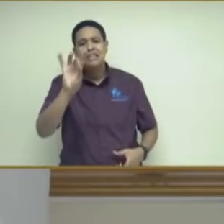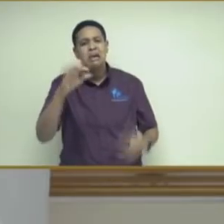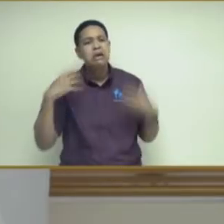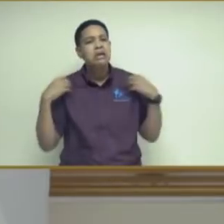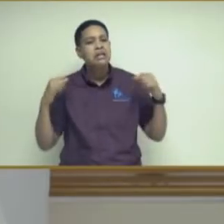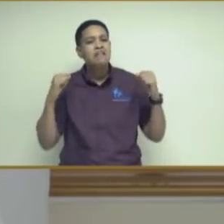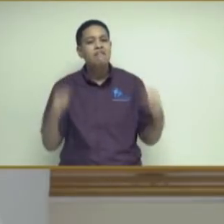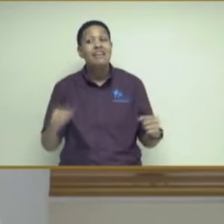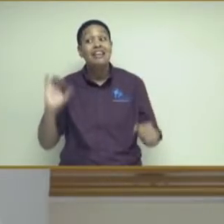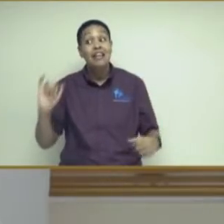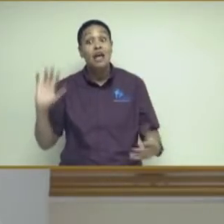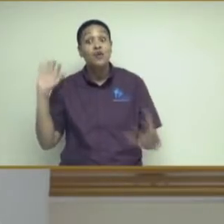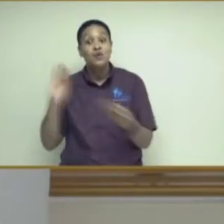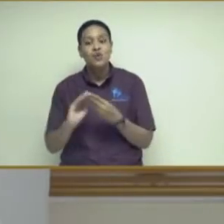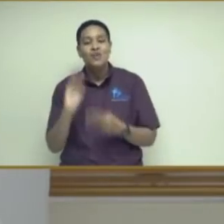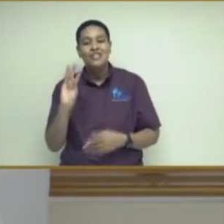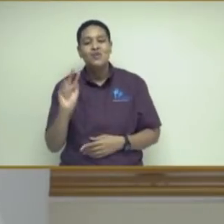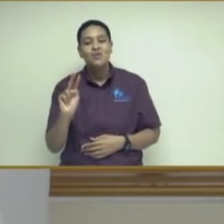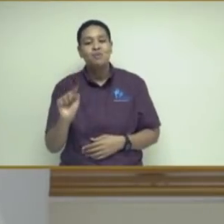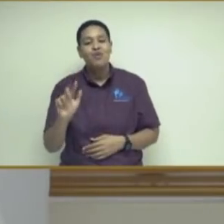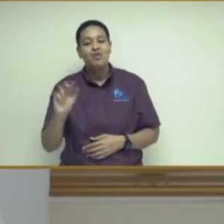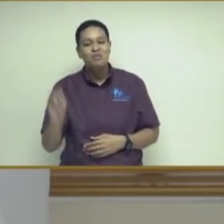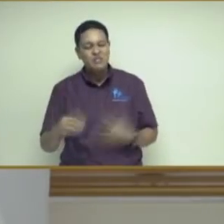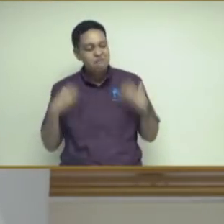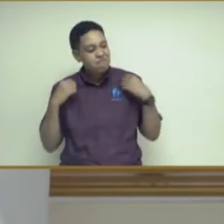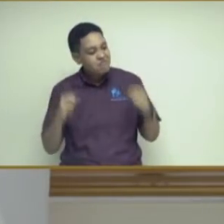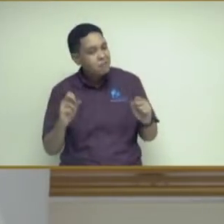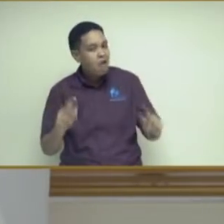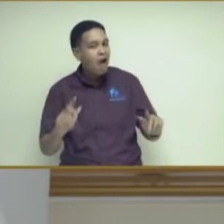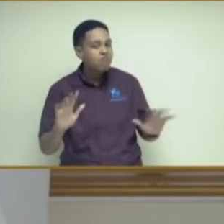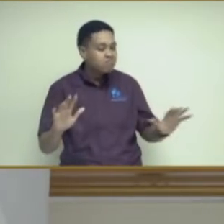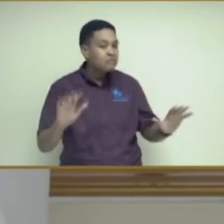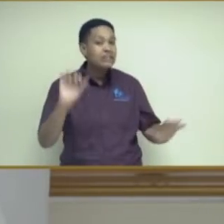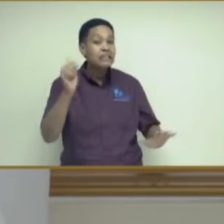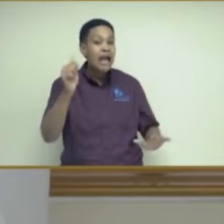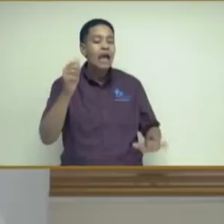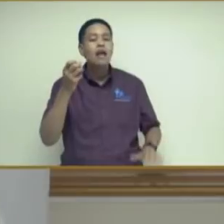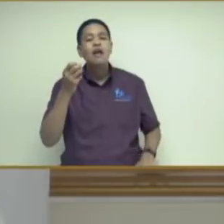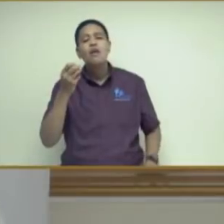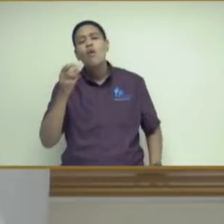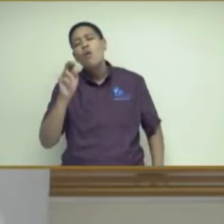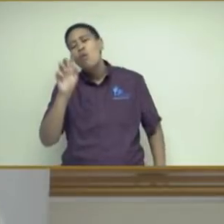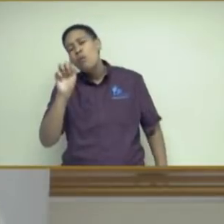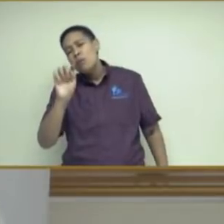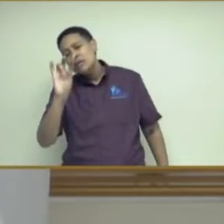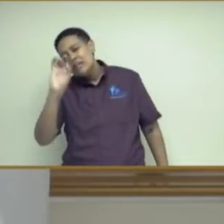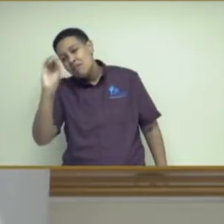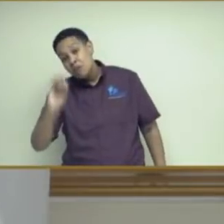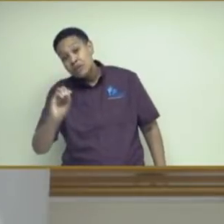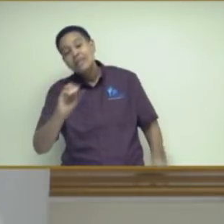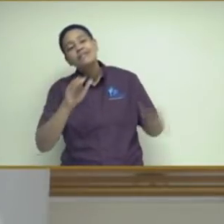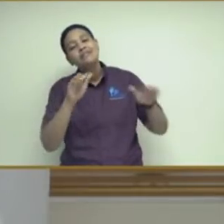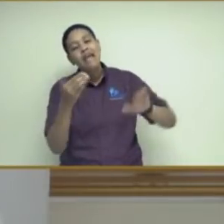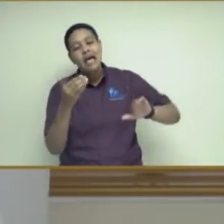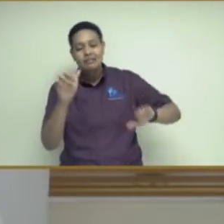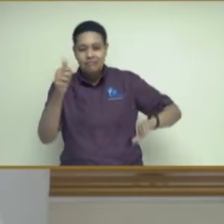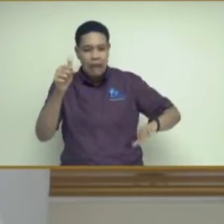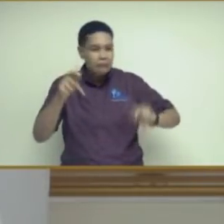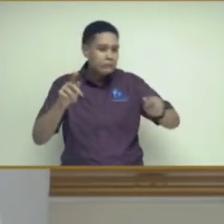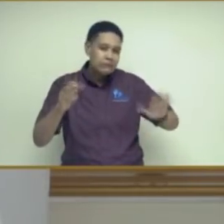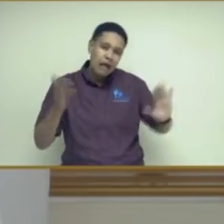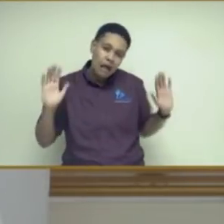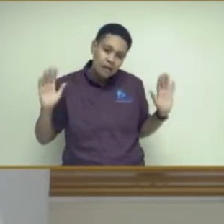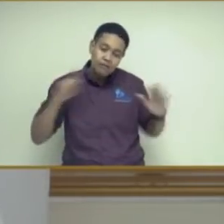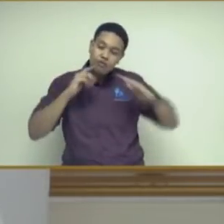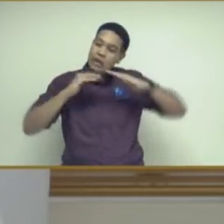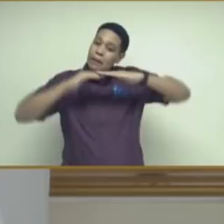that's a 62.3%. 10 or 1.7% have died, which is